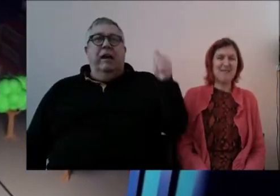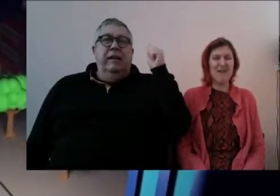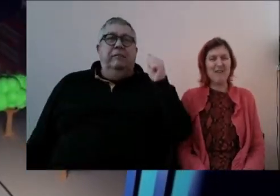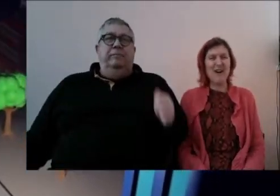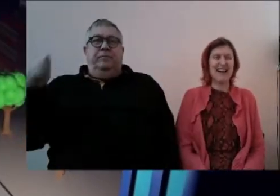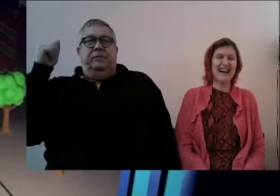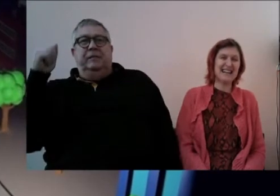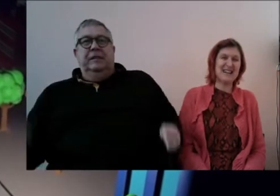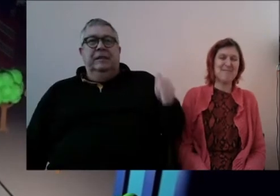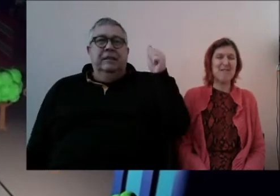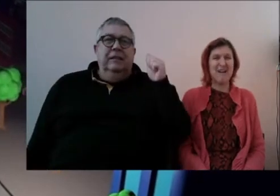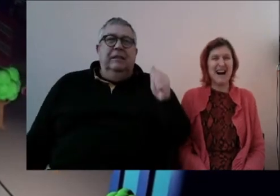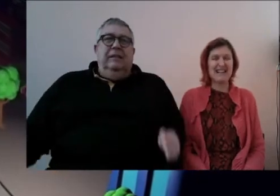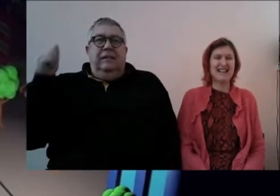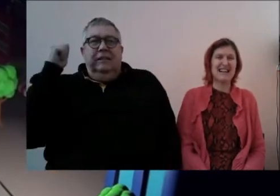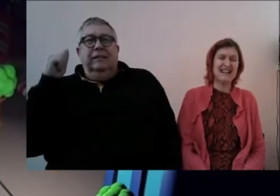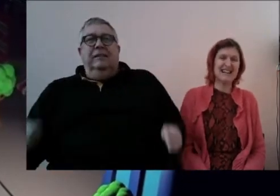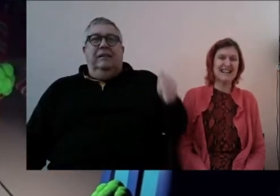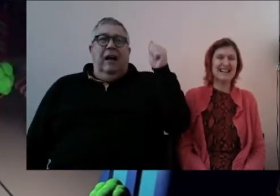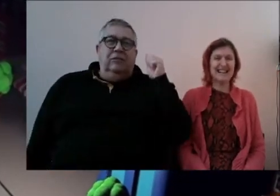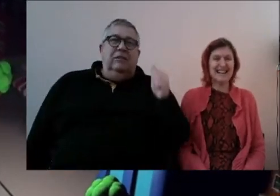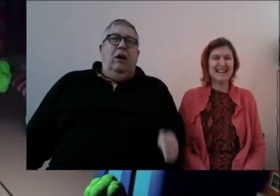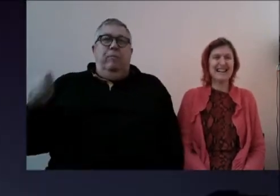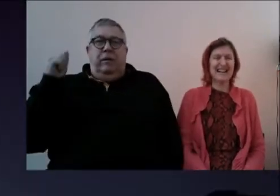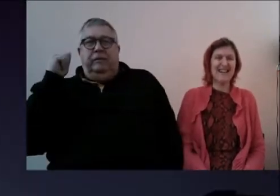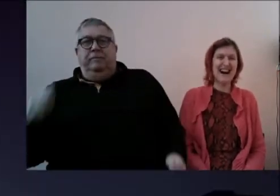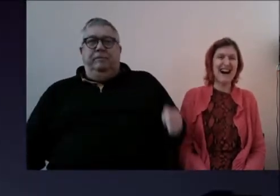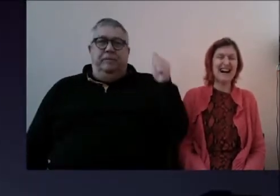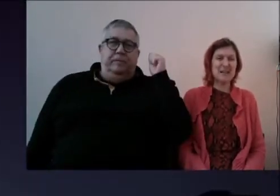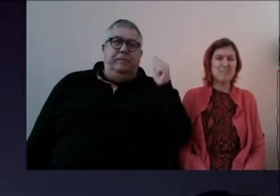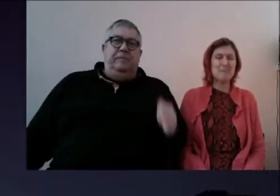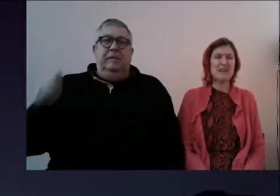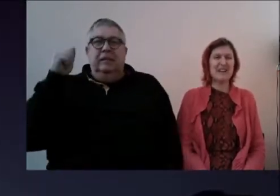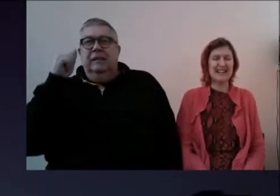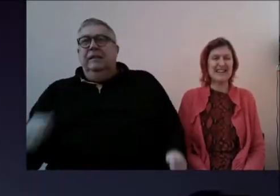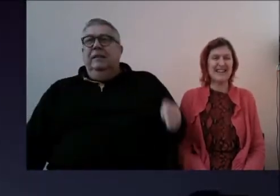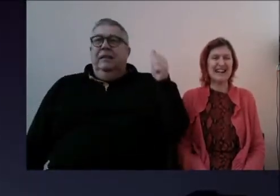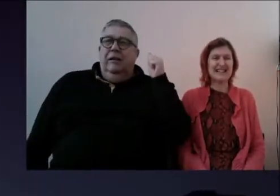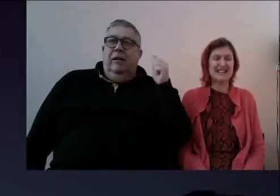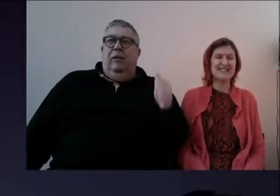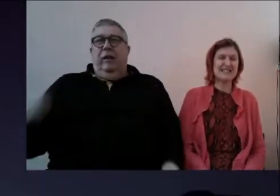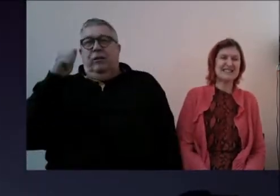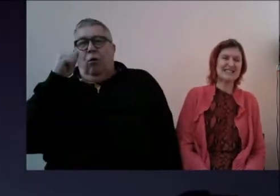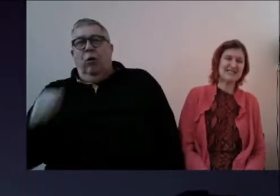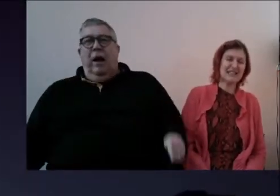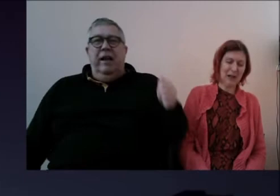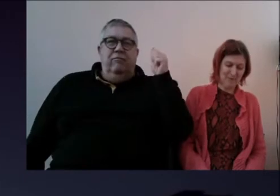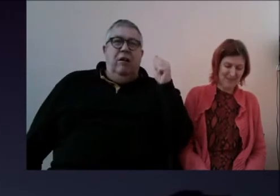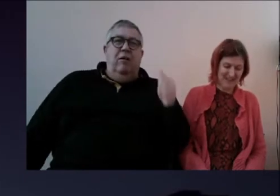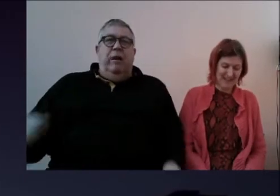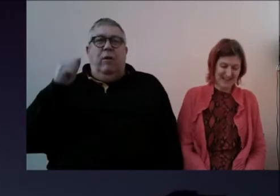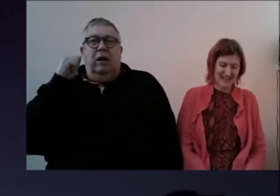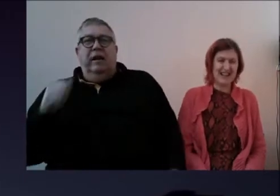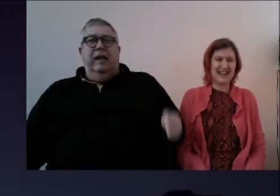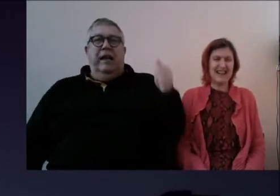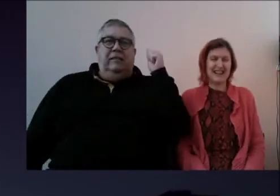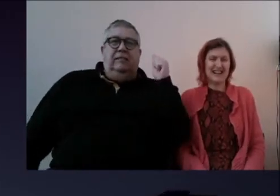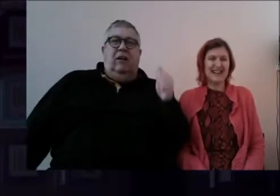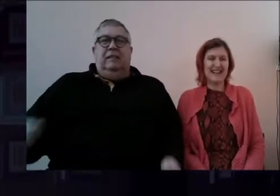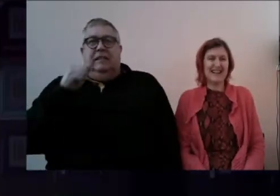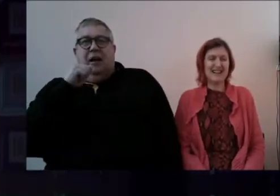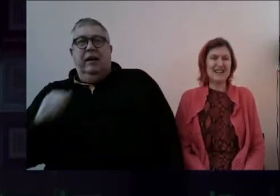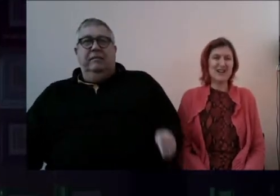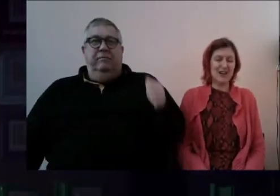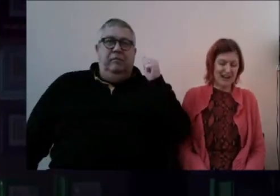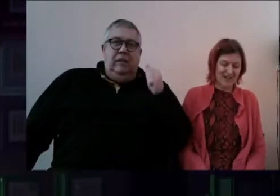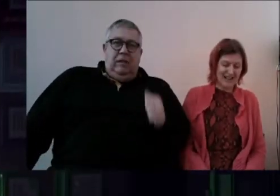Keep on walking, keep on marching. Don't stop. Come on, you can do it. Keep on all the way through. We want to get the extra time